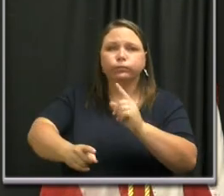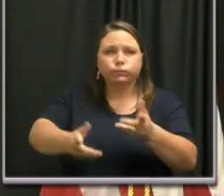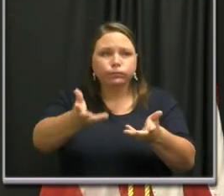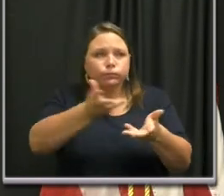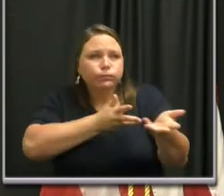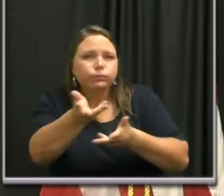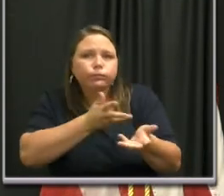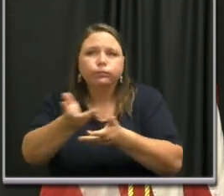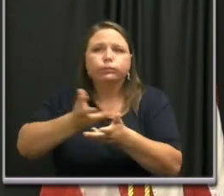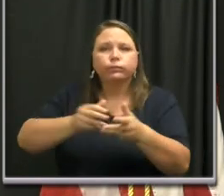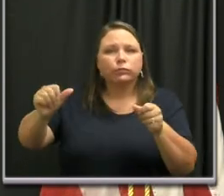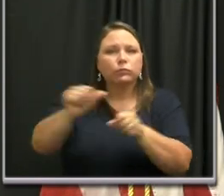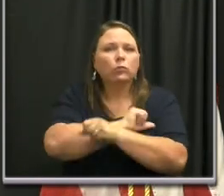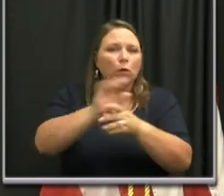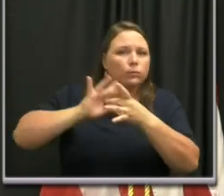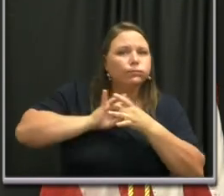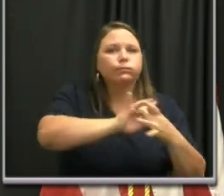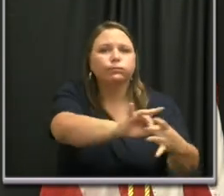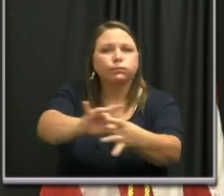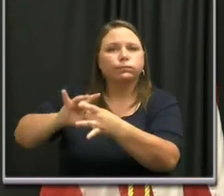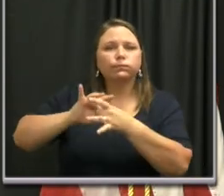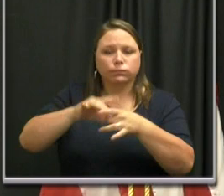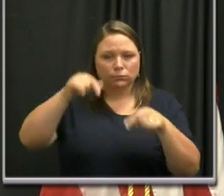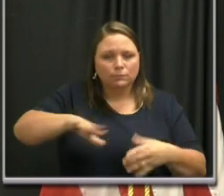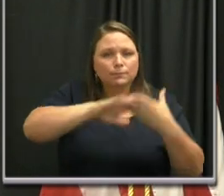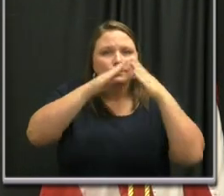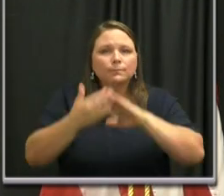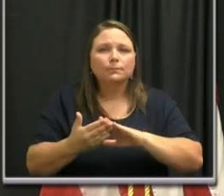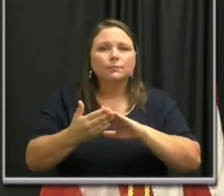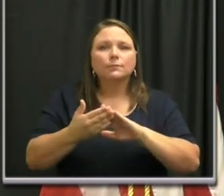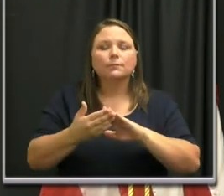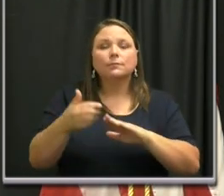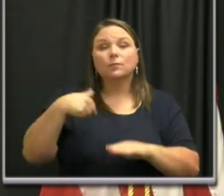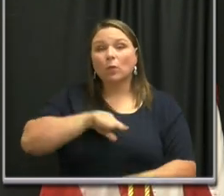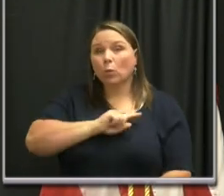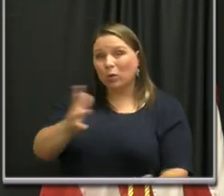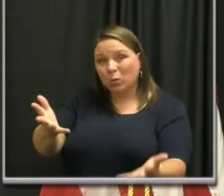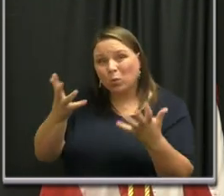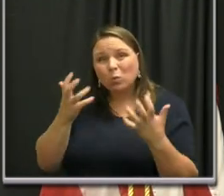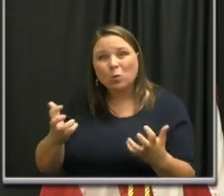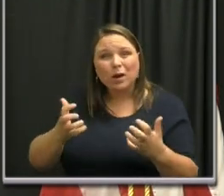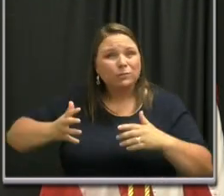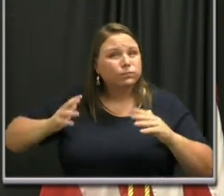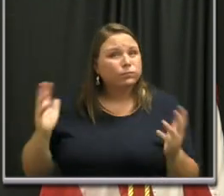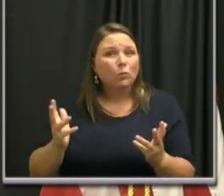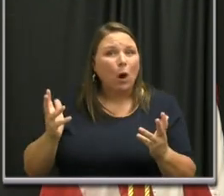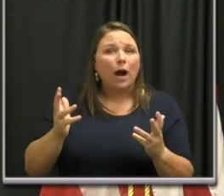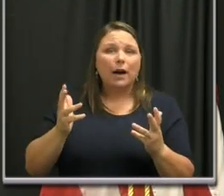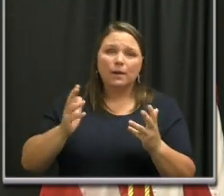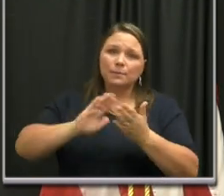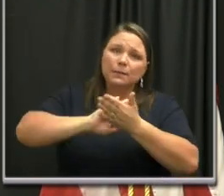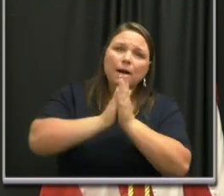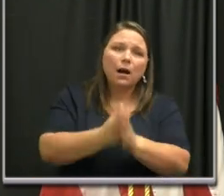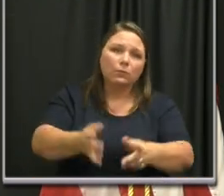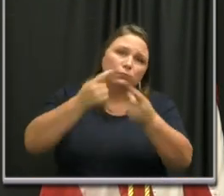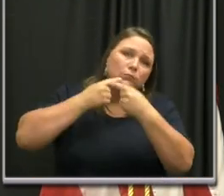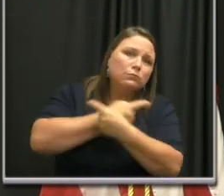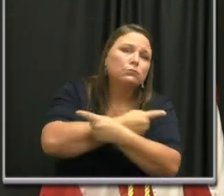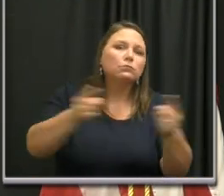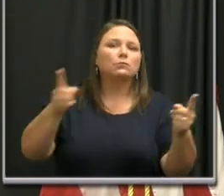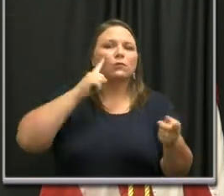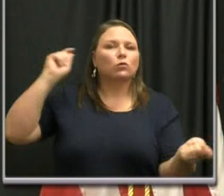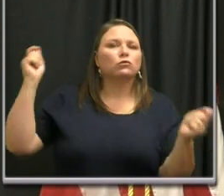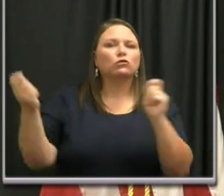together in this community, and we want to be an instrument of